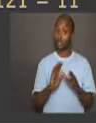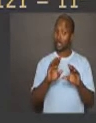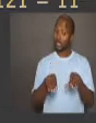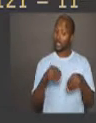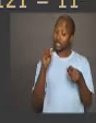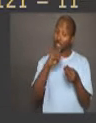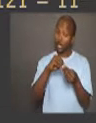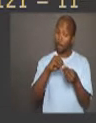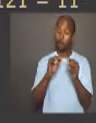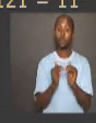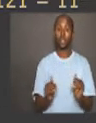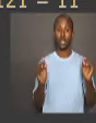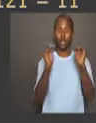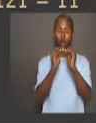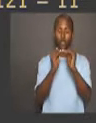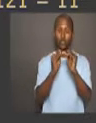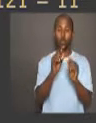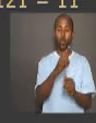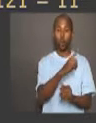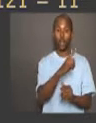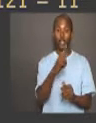This sum equals